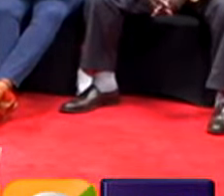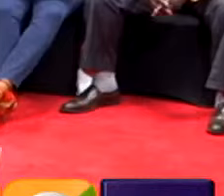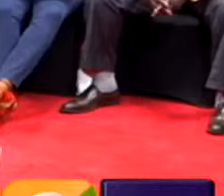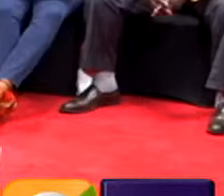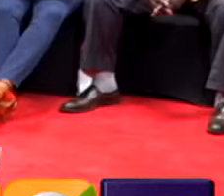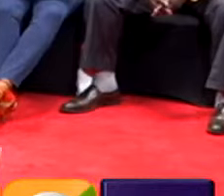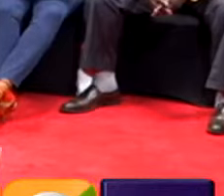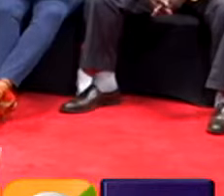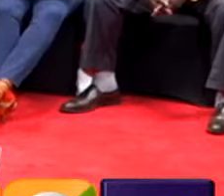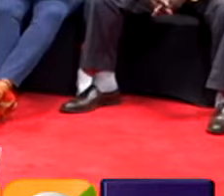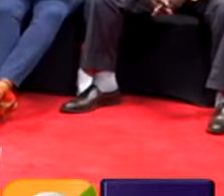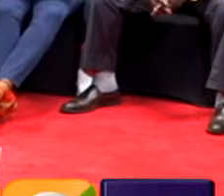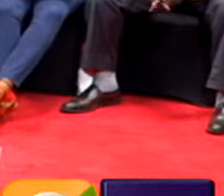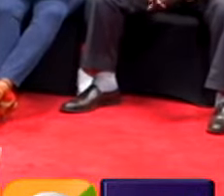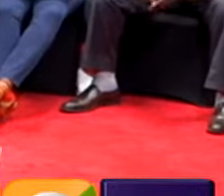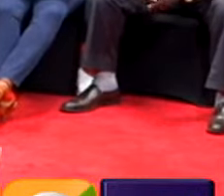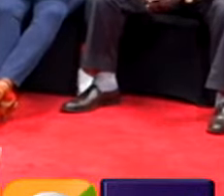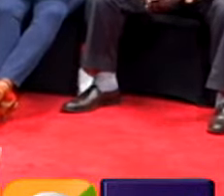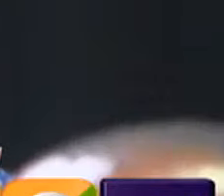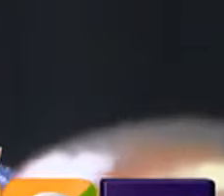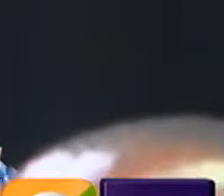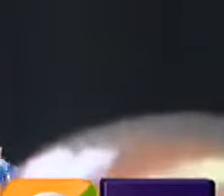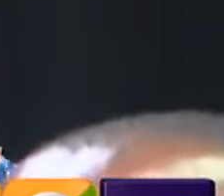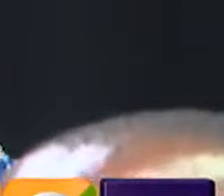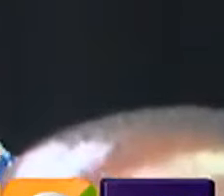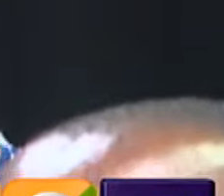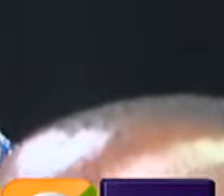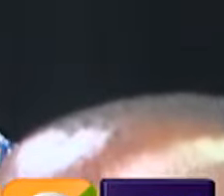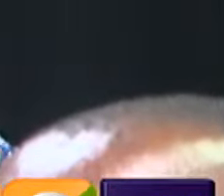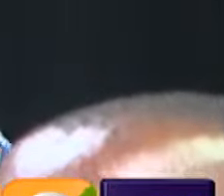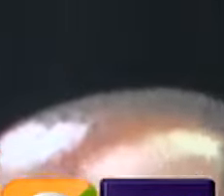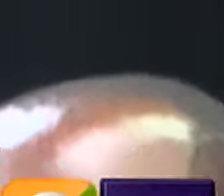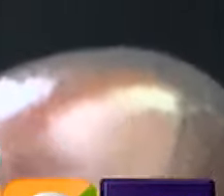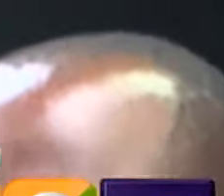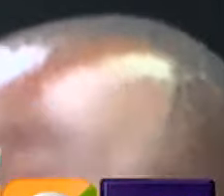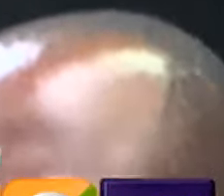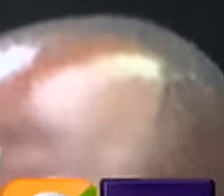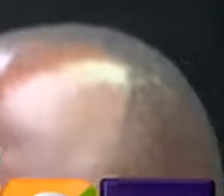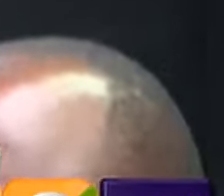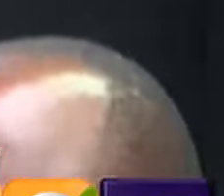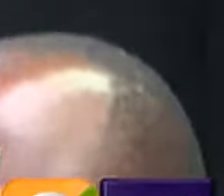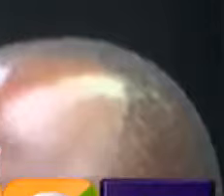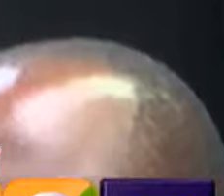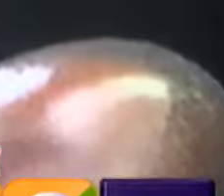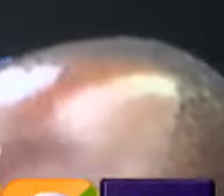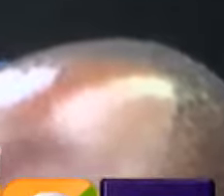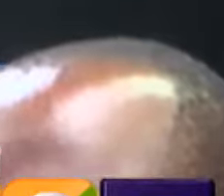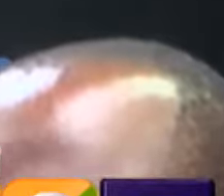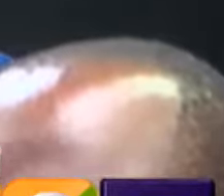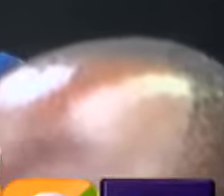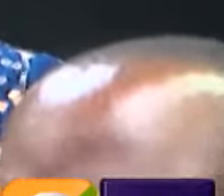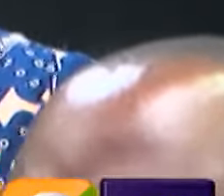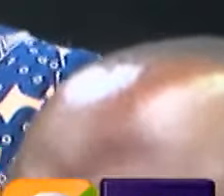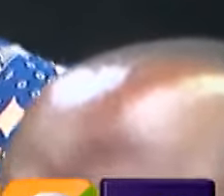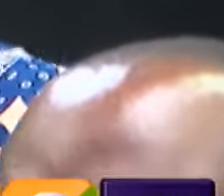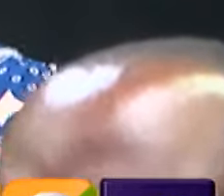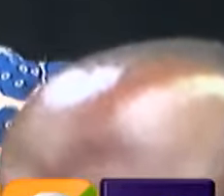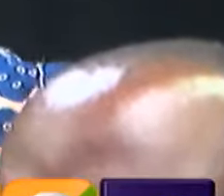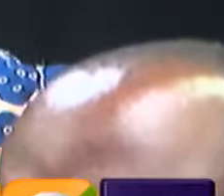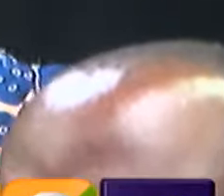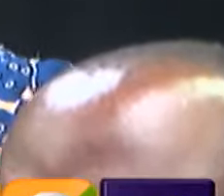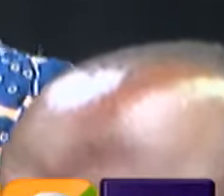have failed this country. Because you see, the first thing that you have to do when you deal with cost of living is ensure